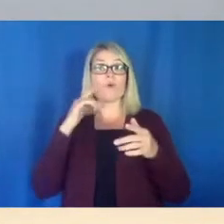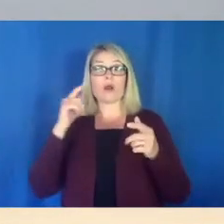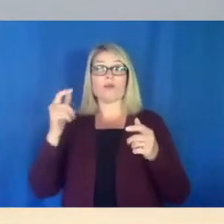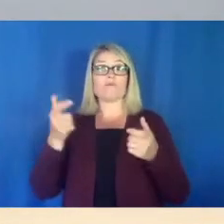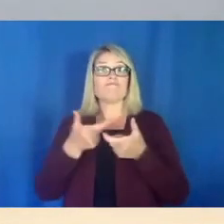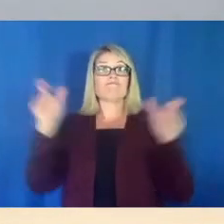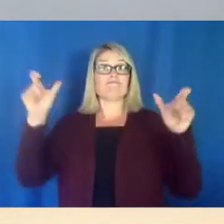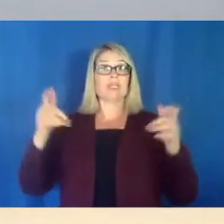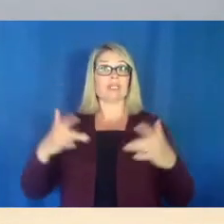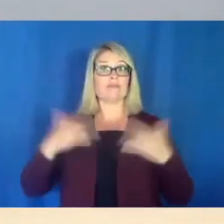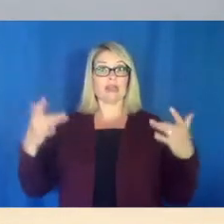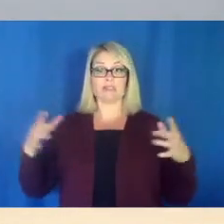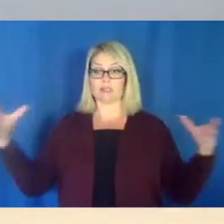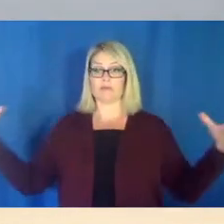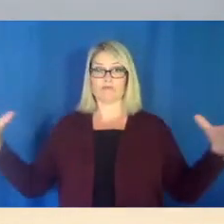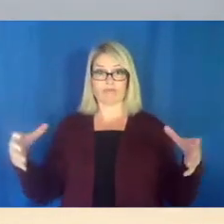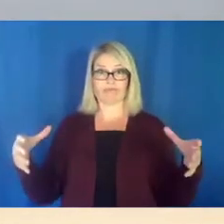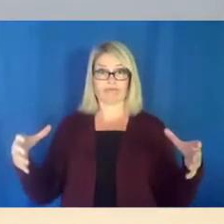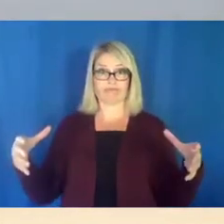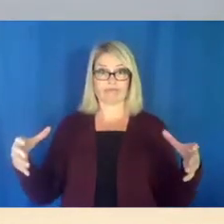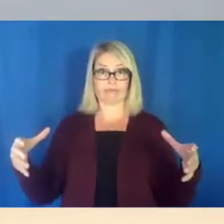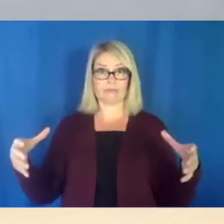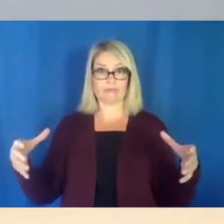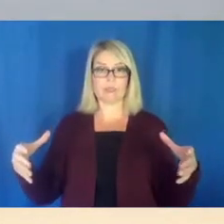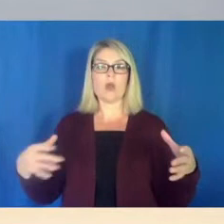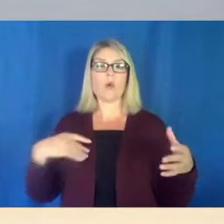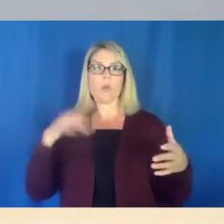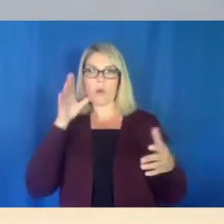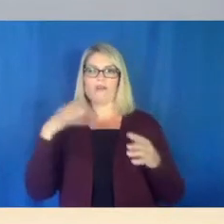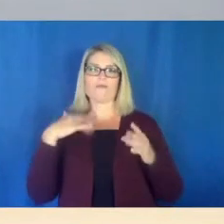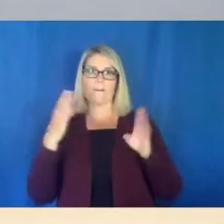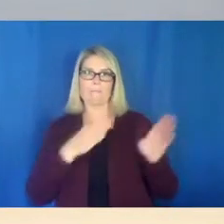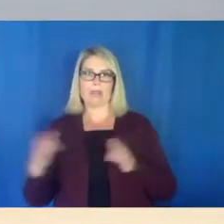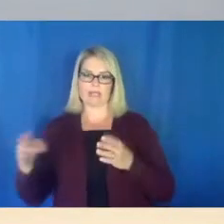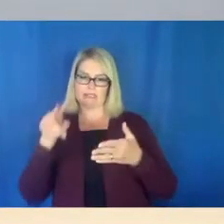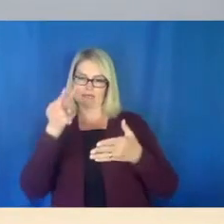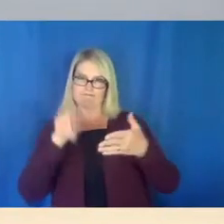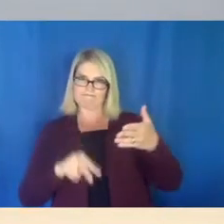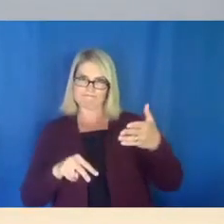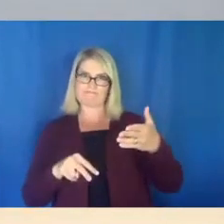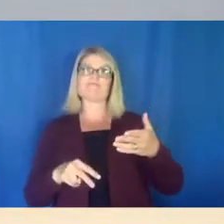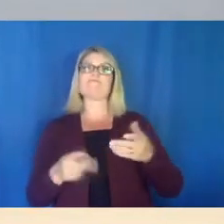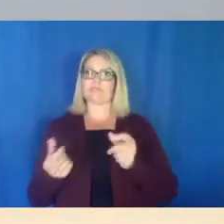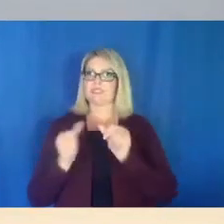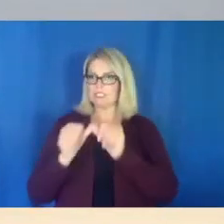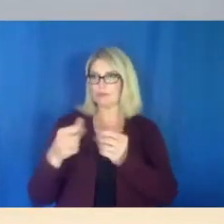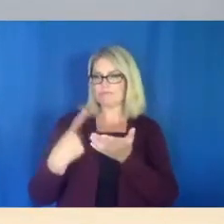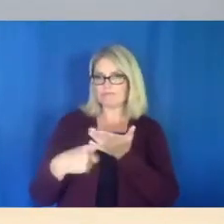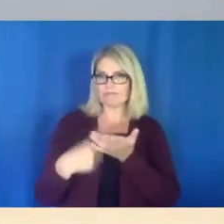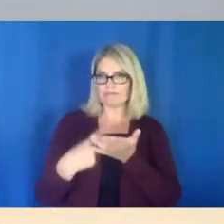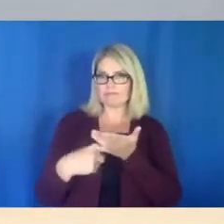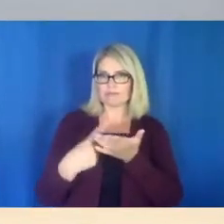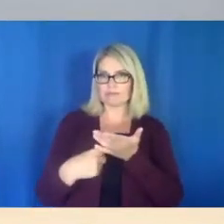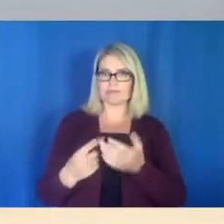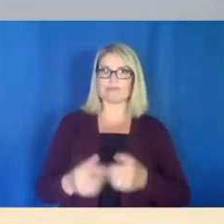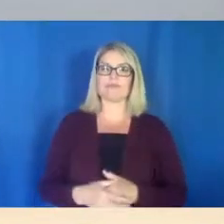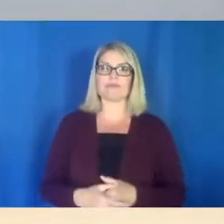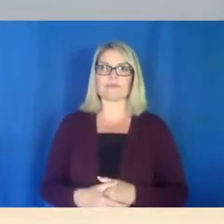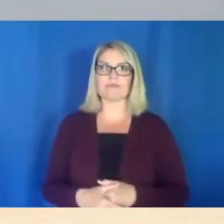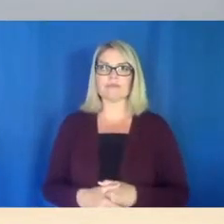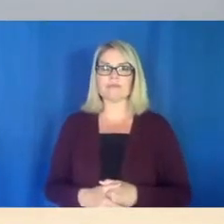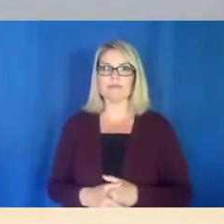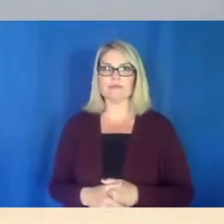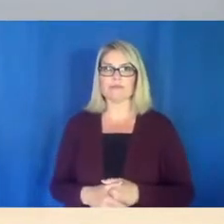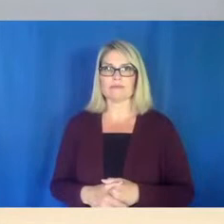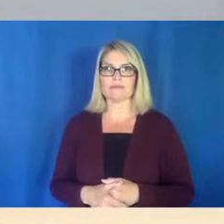we are reviewing those plans, and we'll continue to do so. And I don't anticipate it